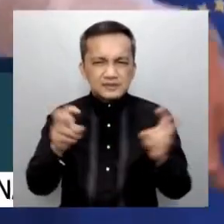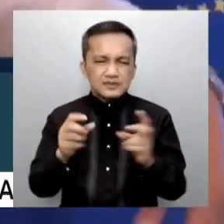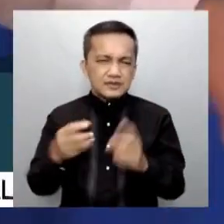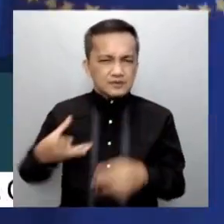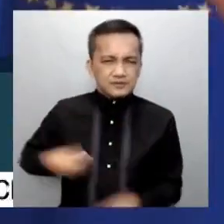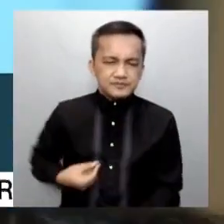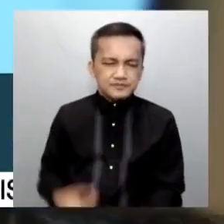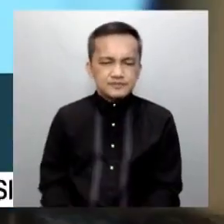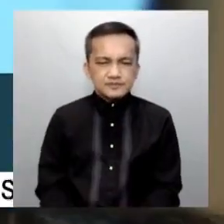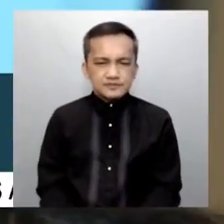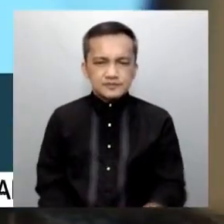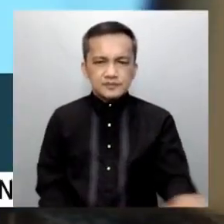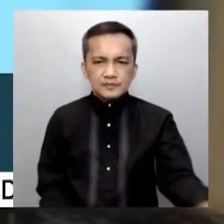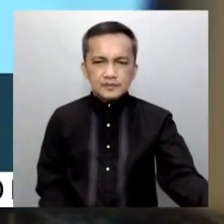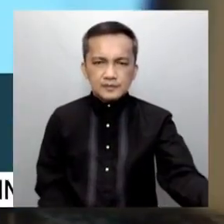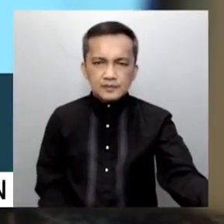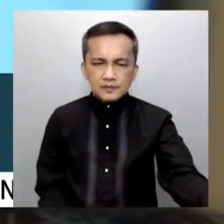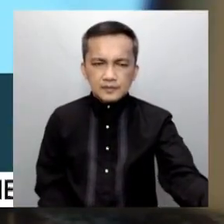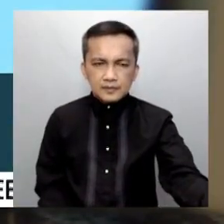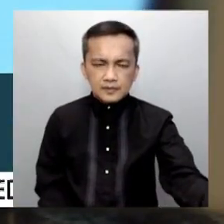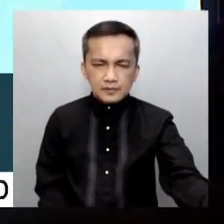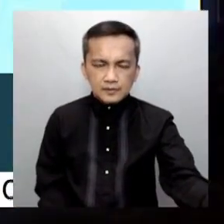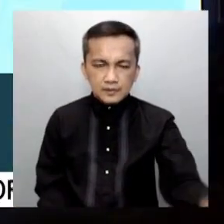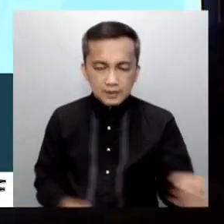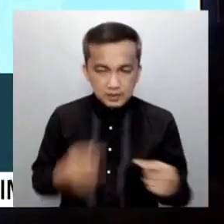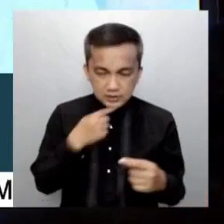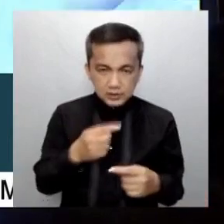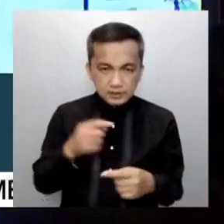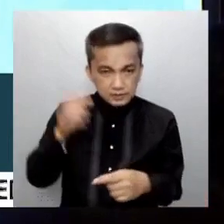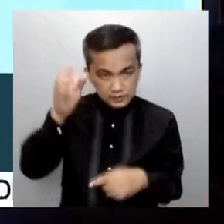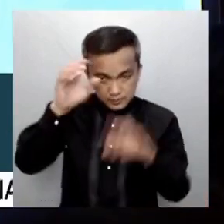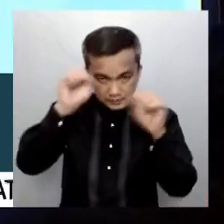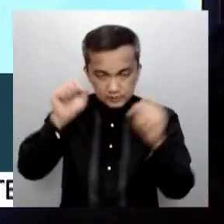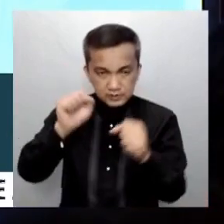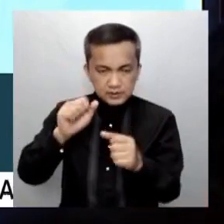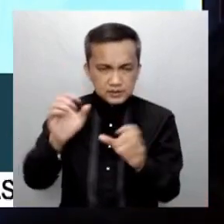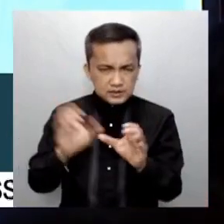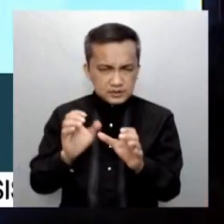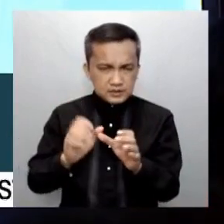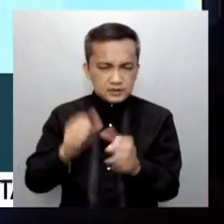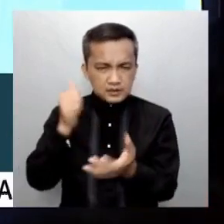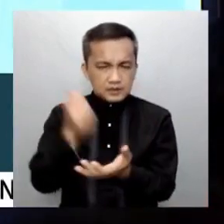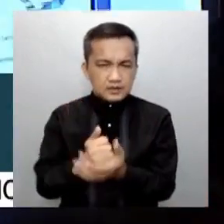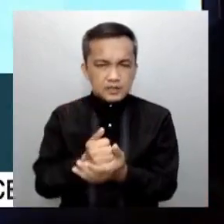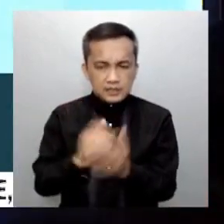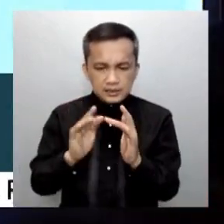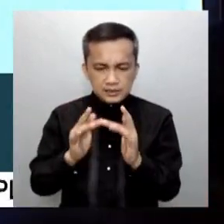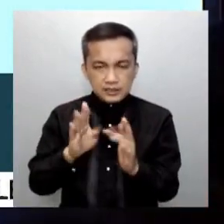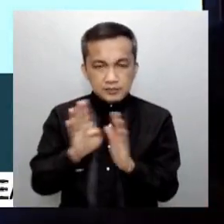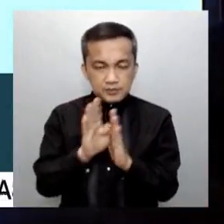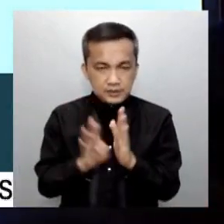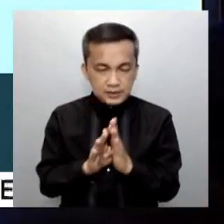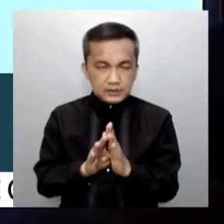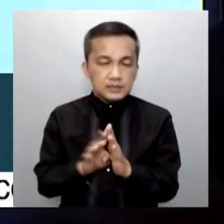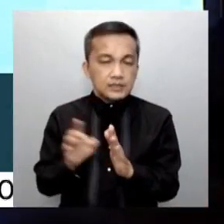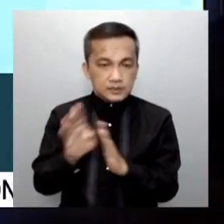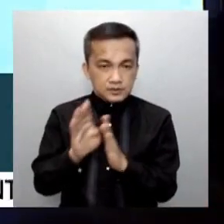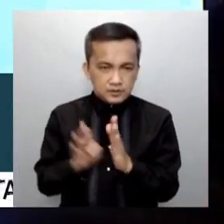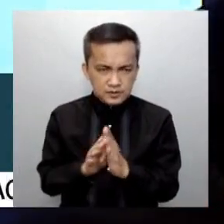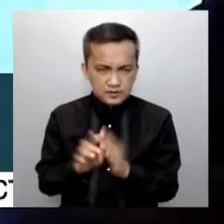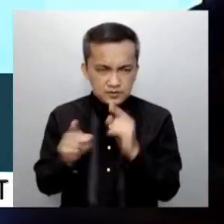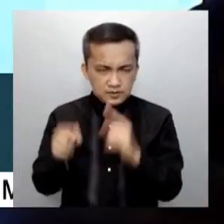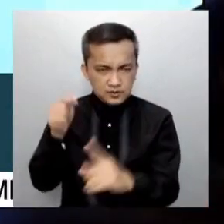Meanwhile, the president has certified as urgent the proposed Internet Transactions Bill. This is a measure which aims to promote and